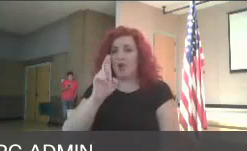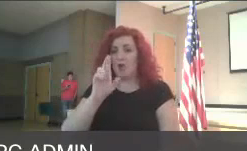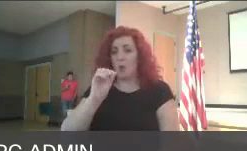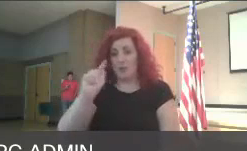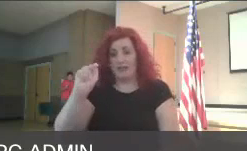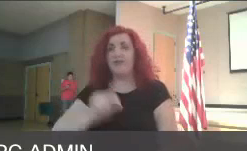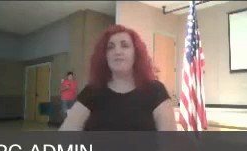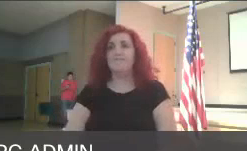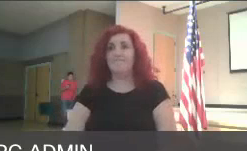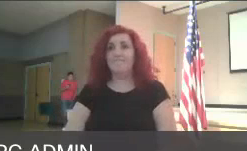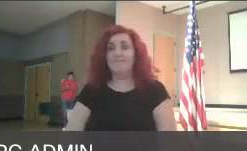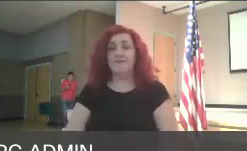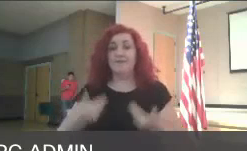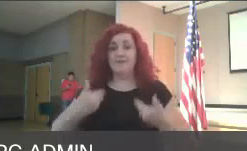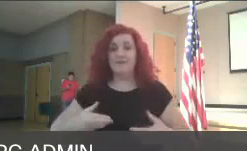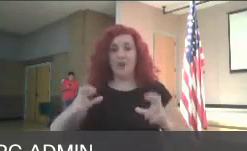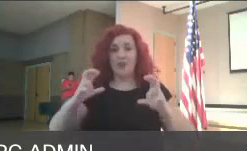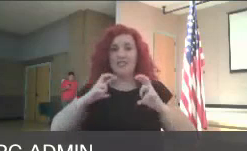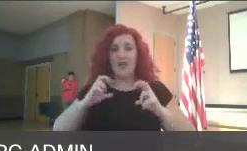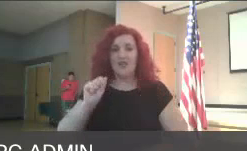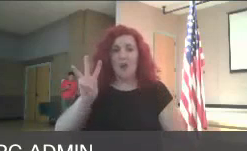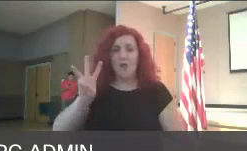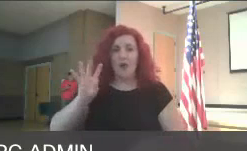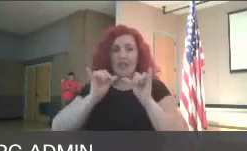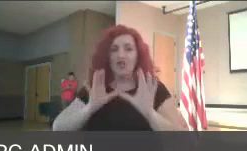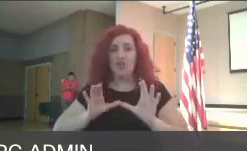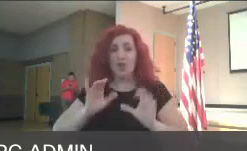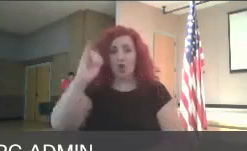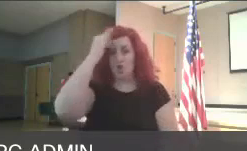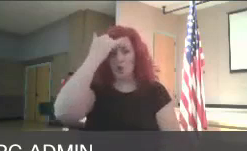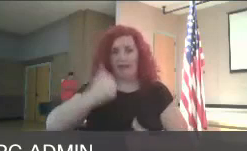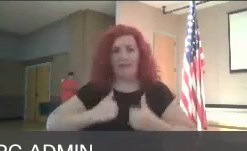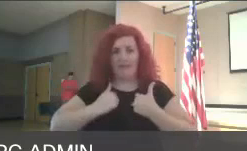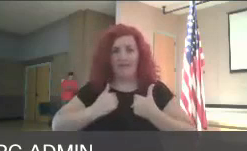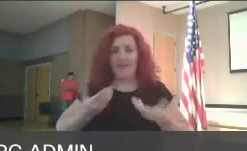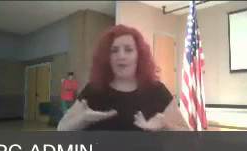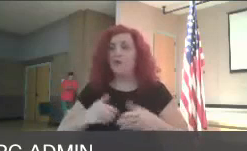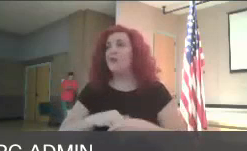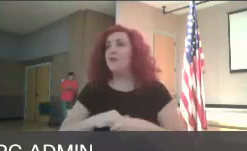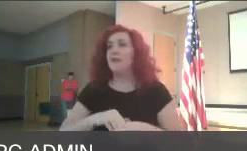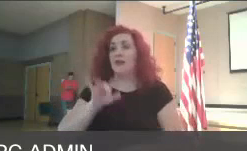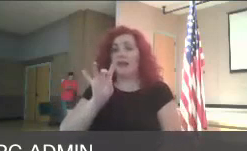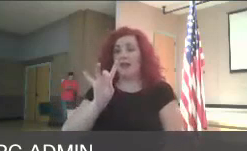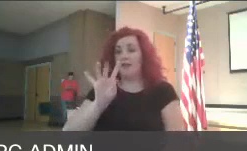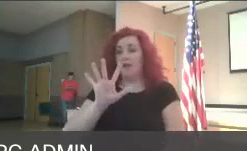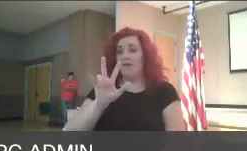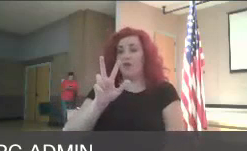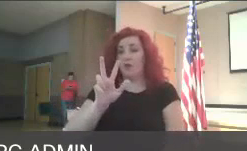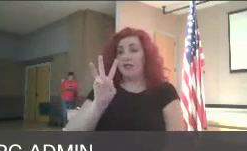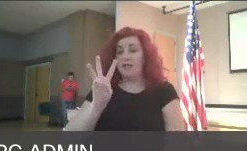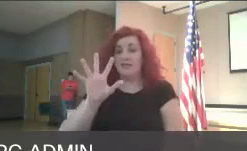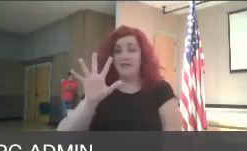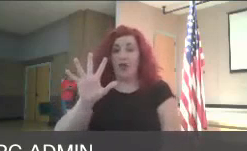BOWLUS-ROOT. And I'm a retired software engineer in Yuma, here in Yuma. And 85365 is my